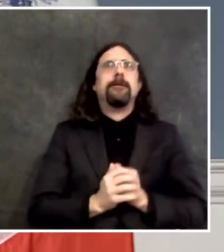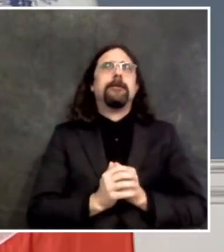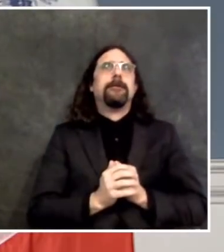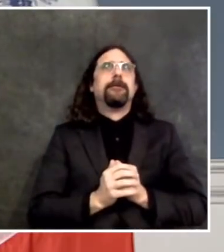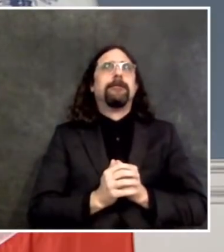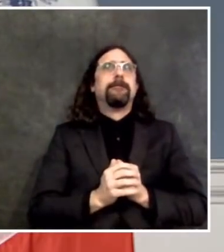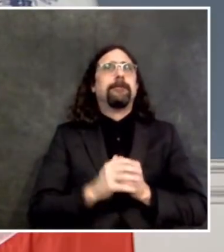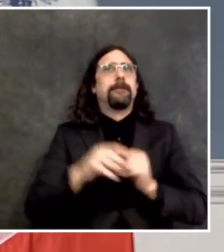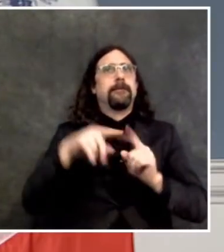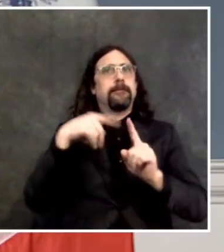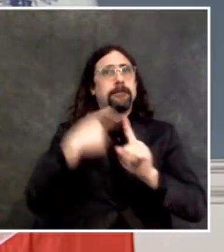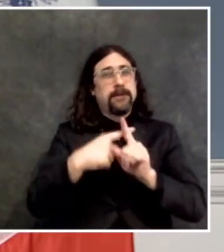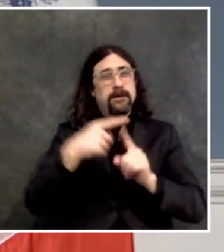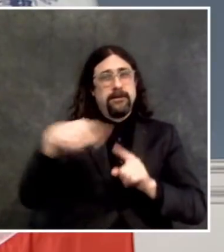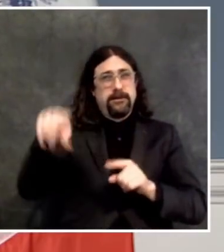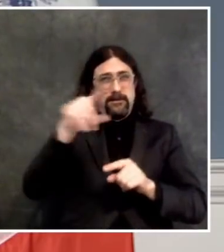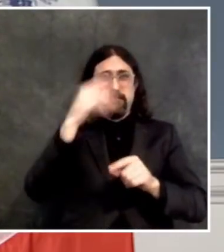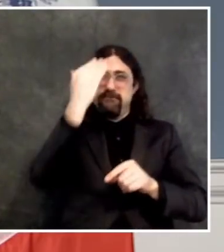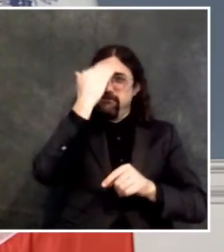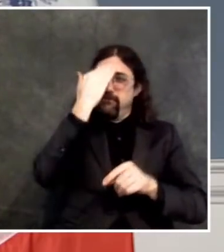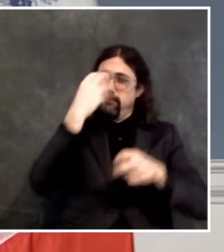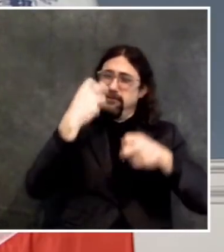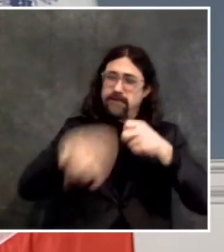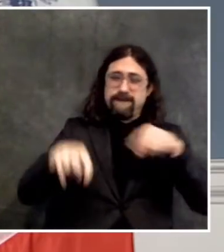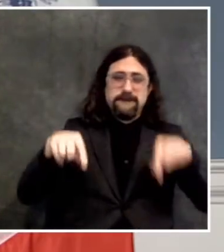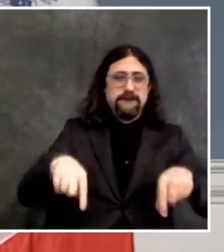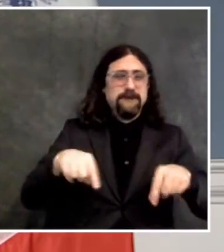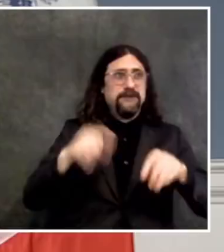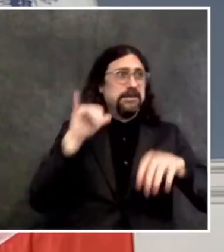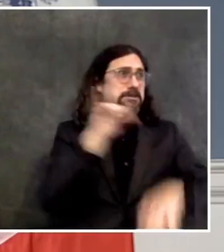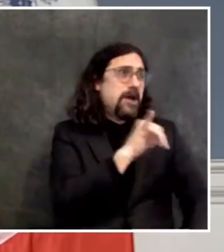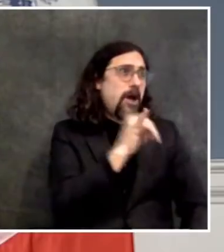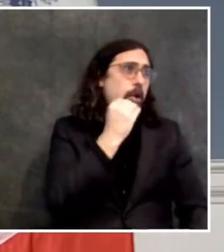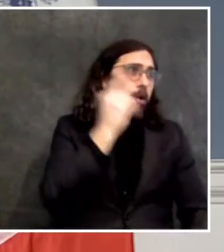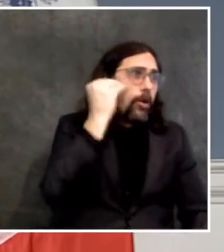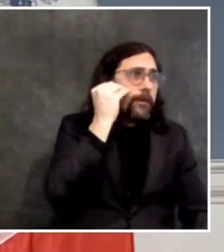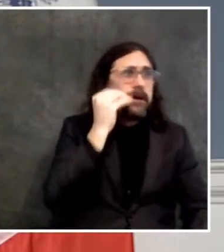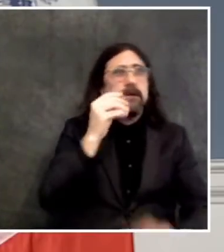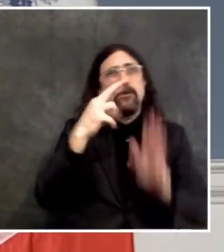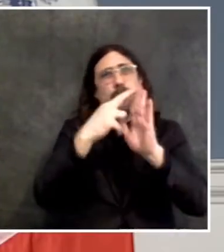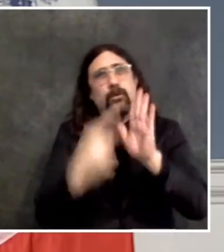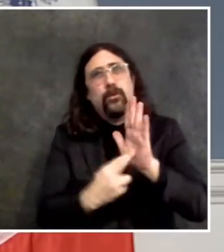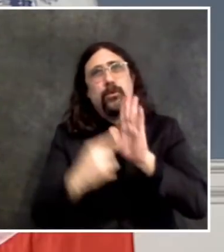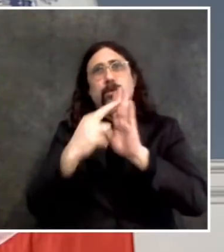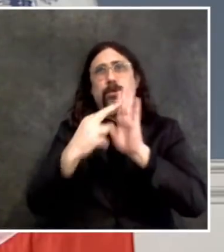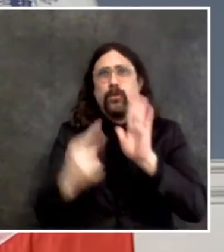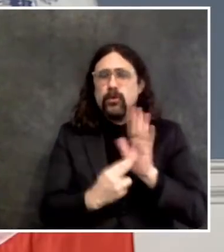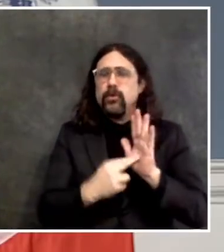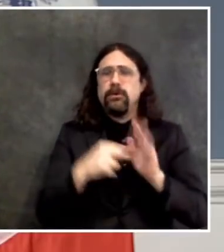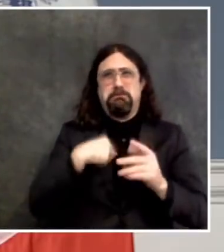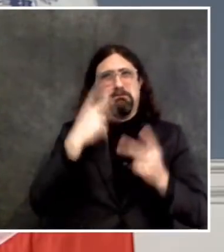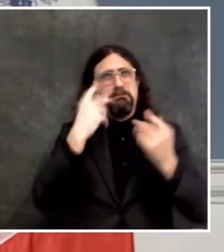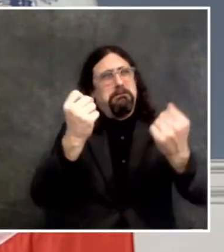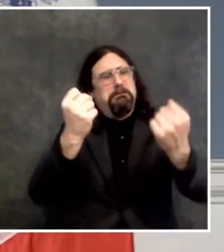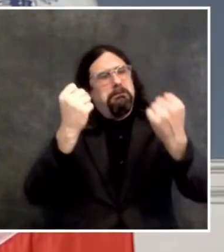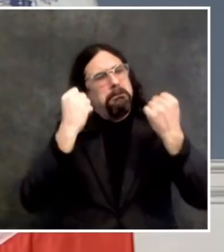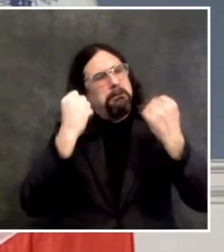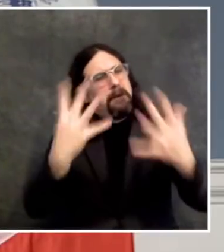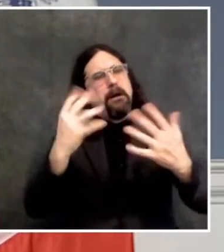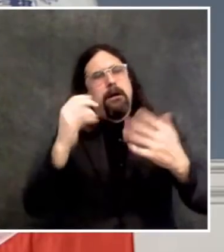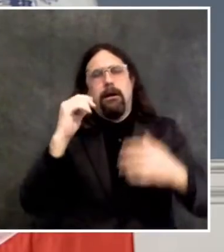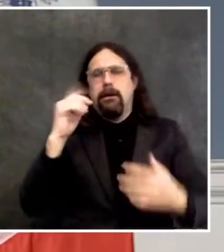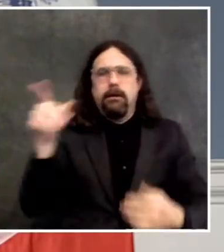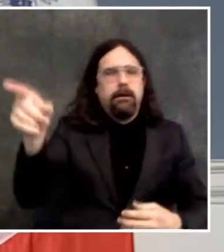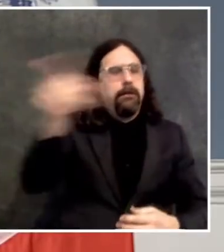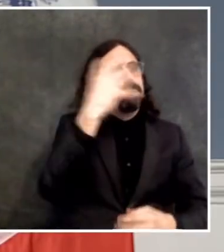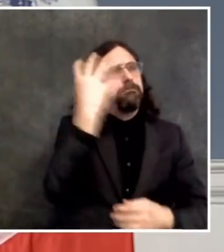I'm very, very proud of all of you. I have no question we will see this through together. I have no question in the end New Yorkers will watch out